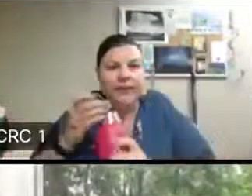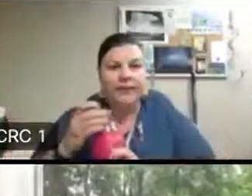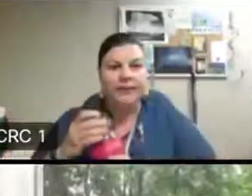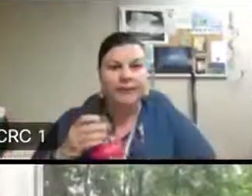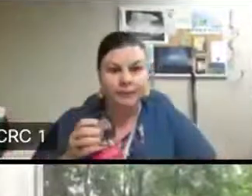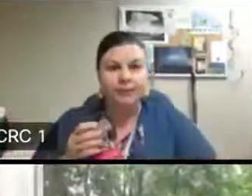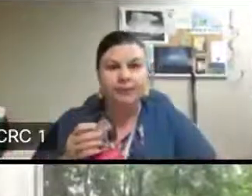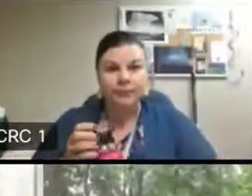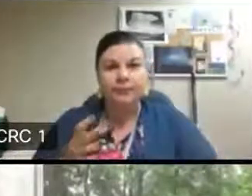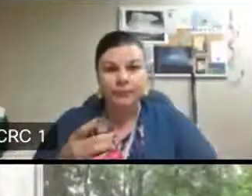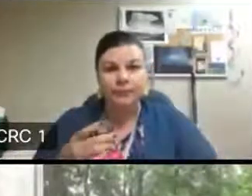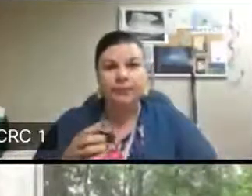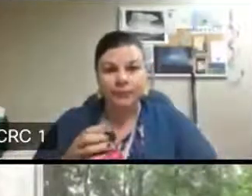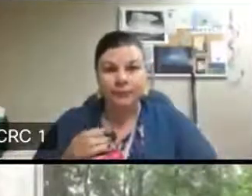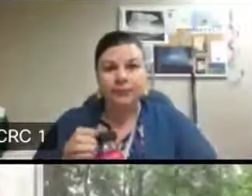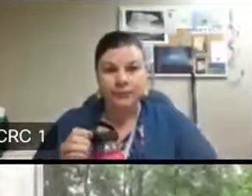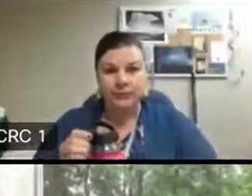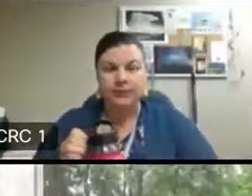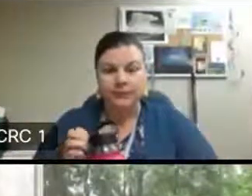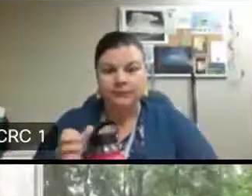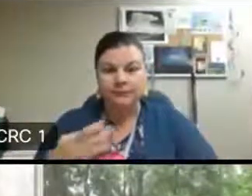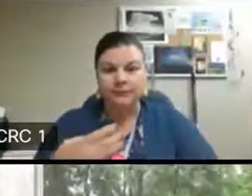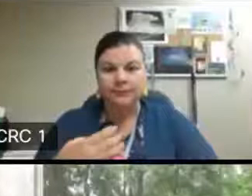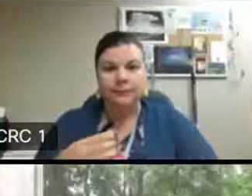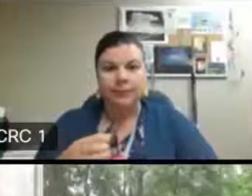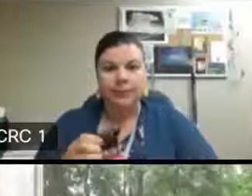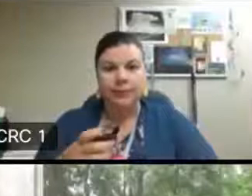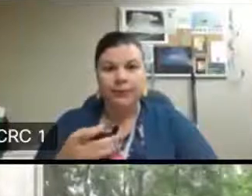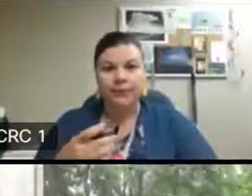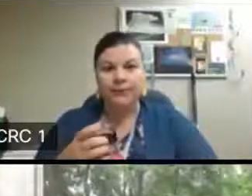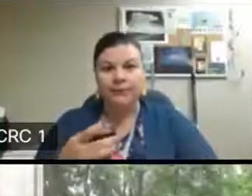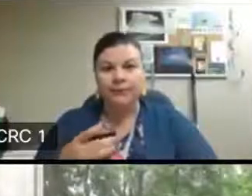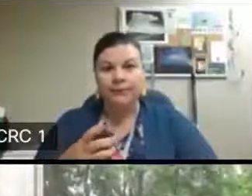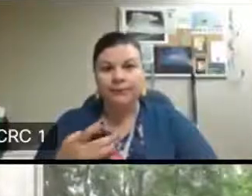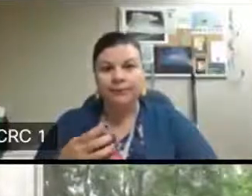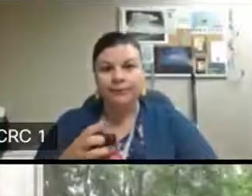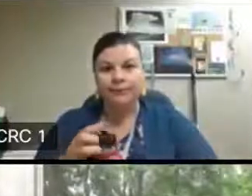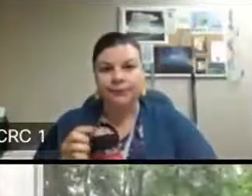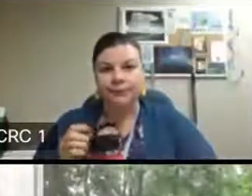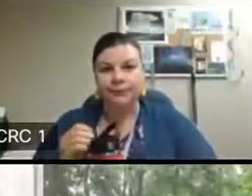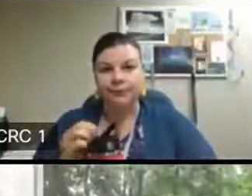everything you mentioned is true. We have no idea.